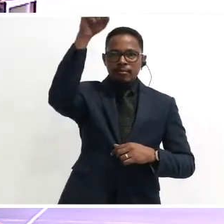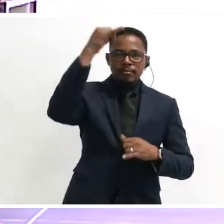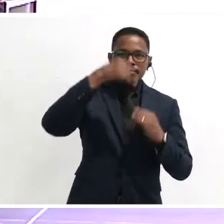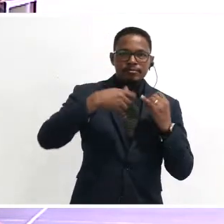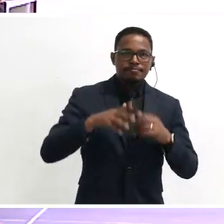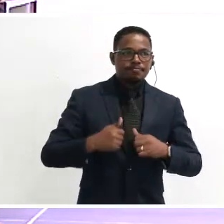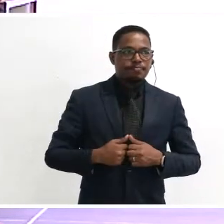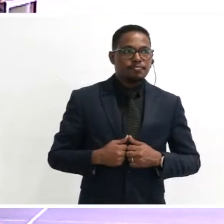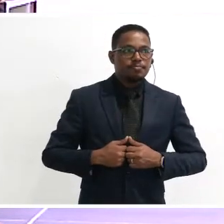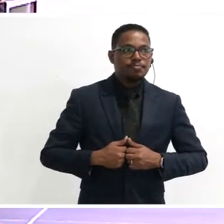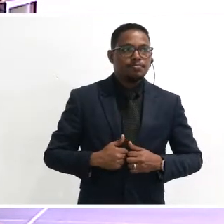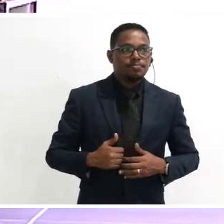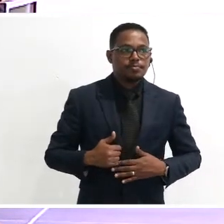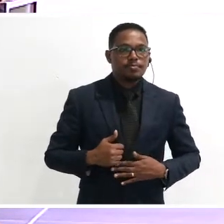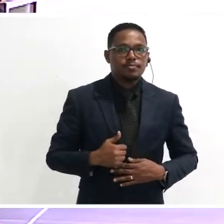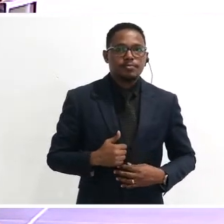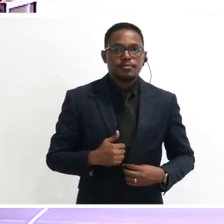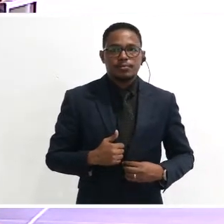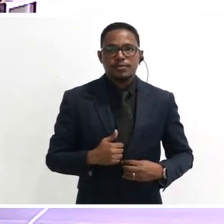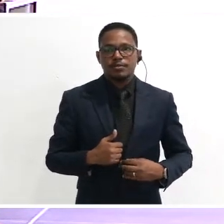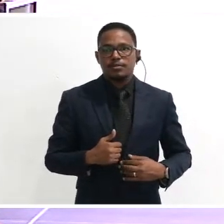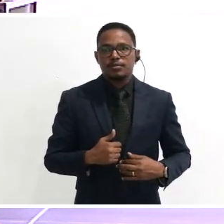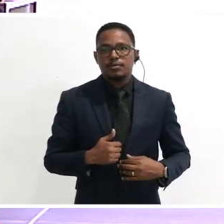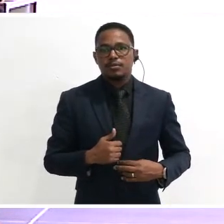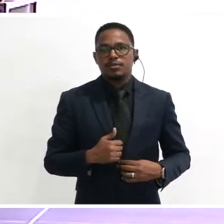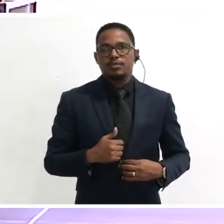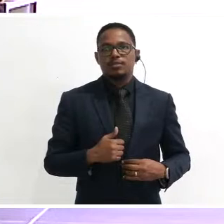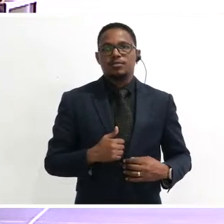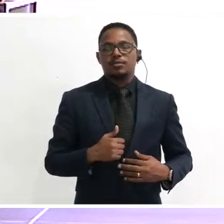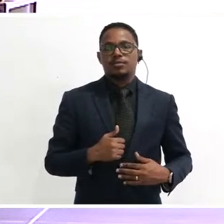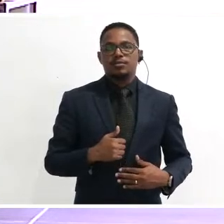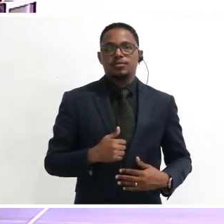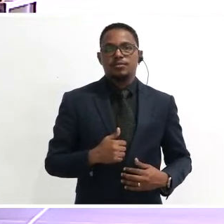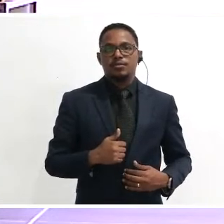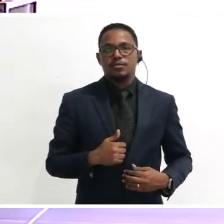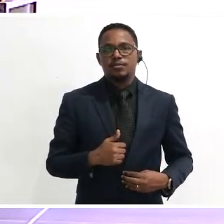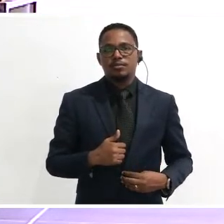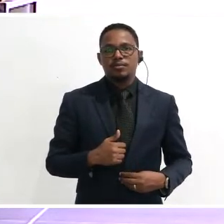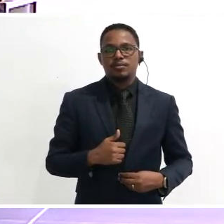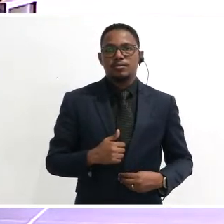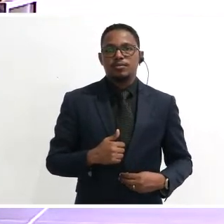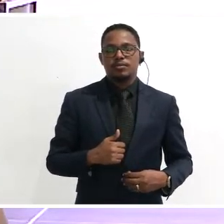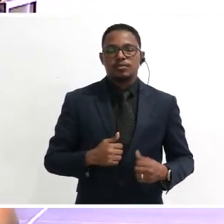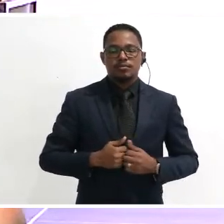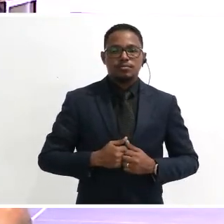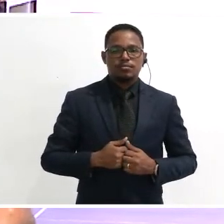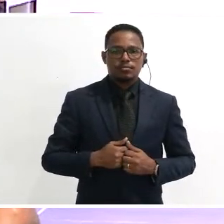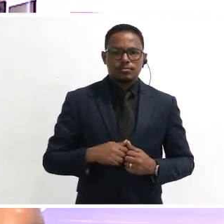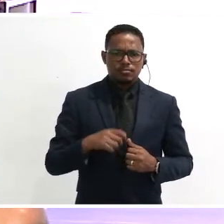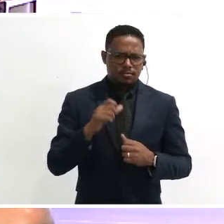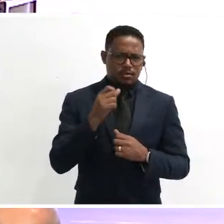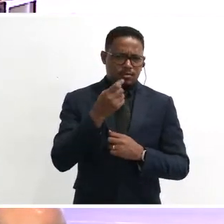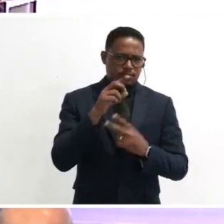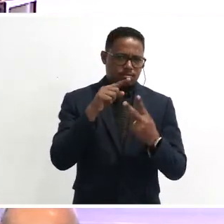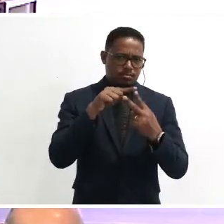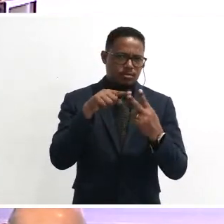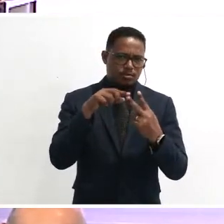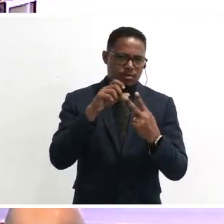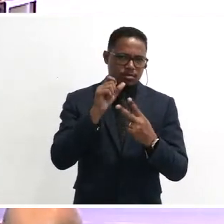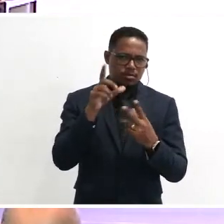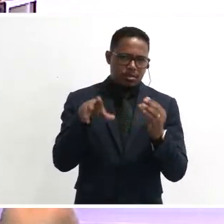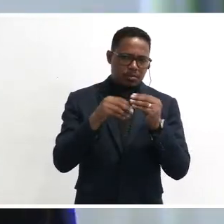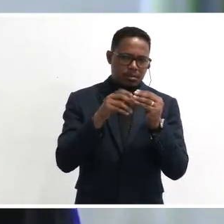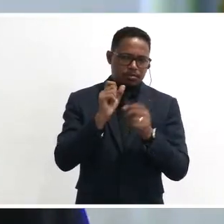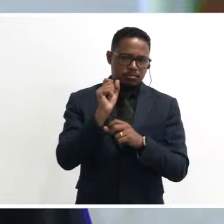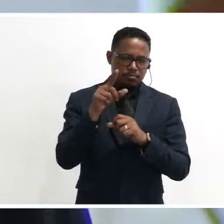Ya no hay preguntas. Sí hay. Hello? Hello, hi. I have a couple more questions. I wanted to follow